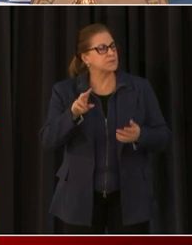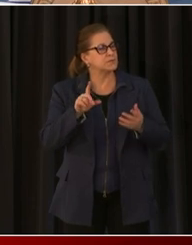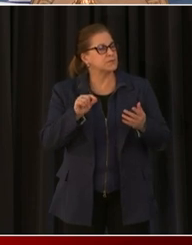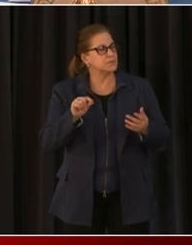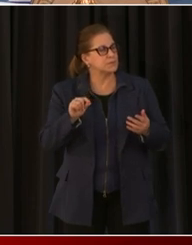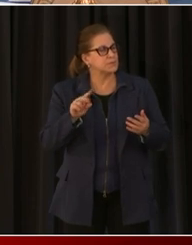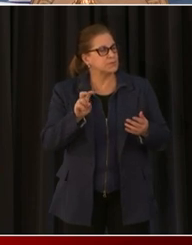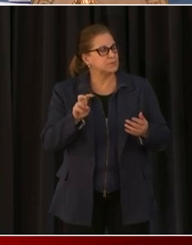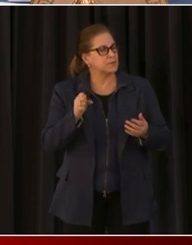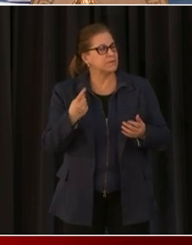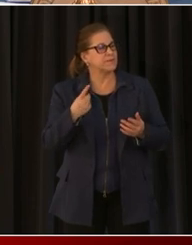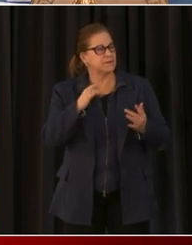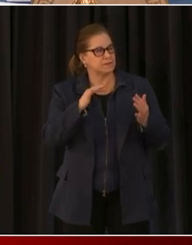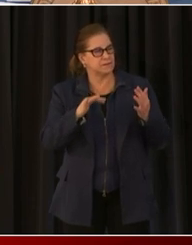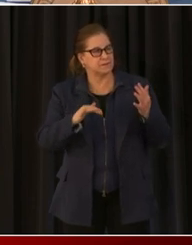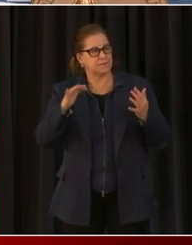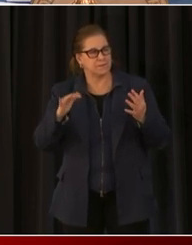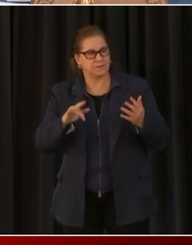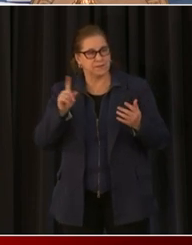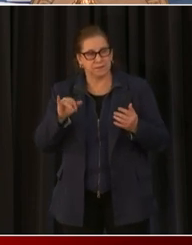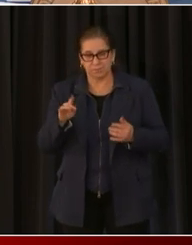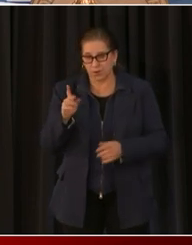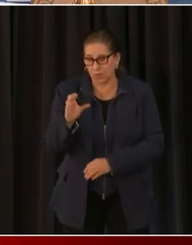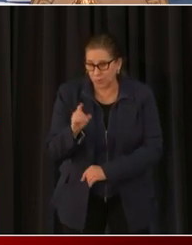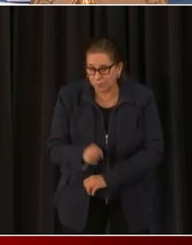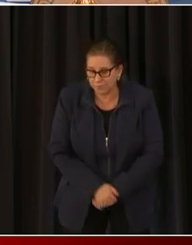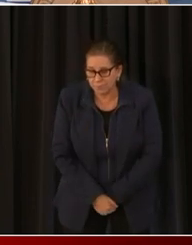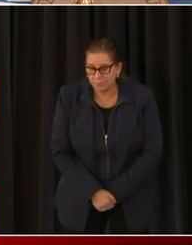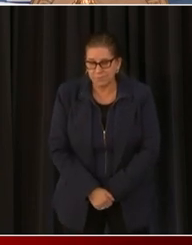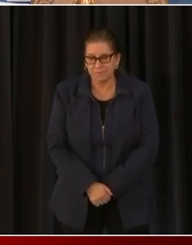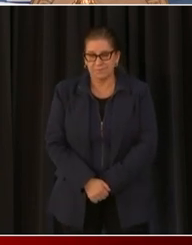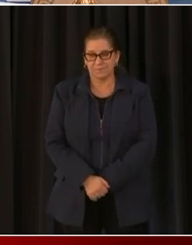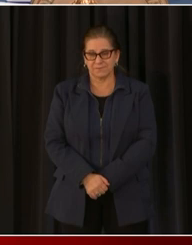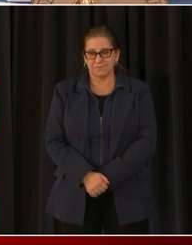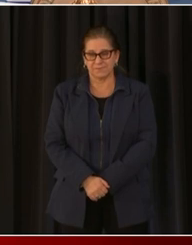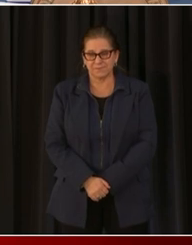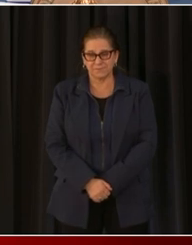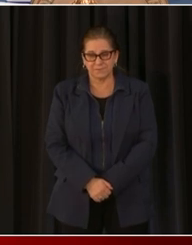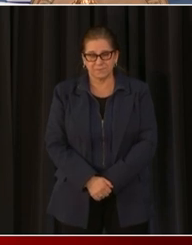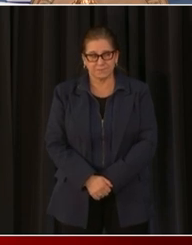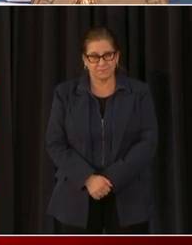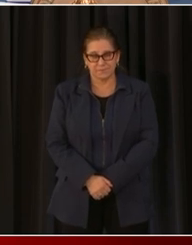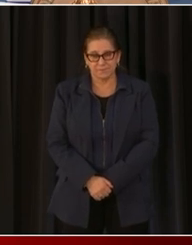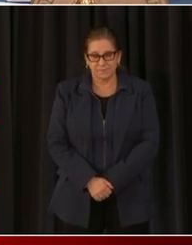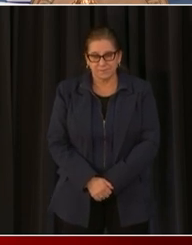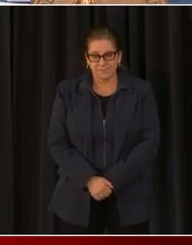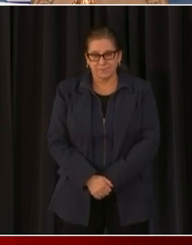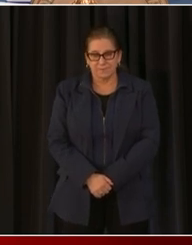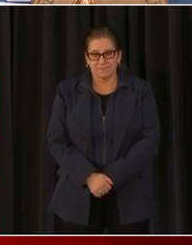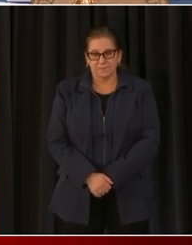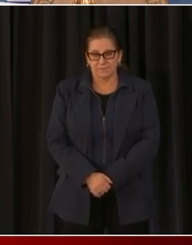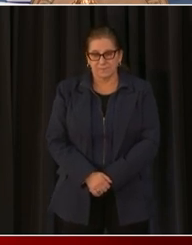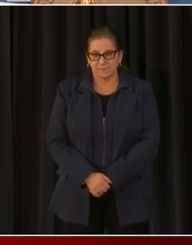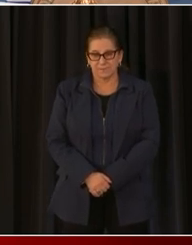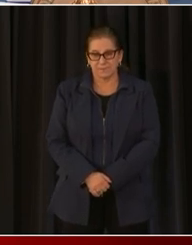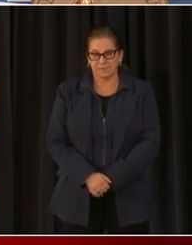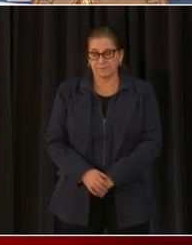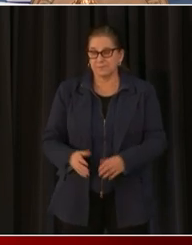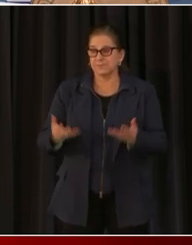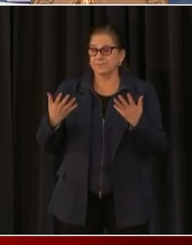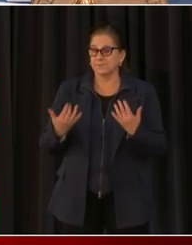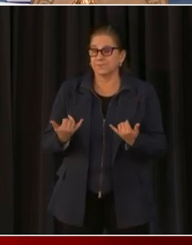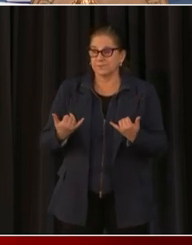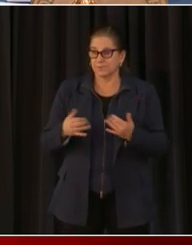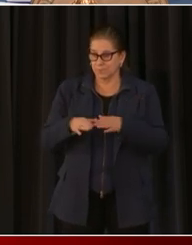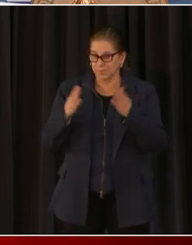20032, and 20593. And you can go to the portal at 6 p.m. You may